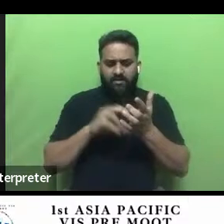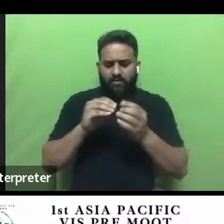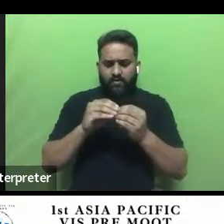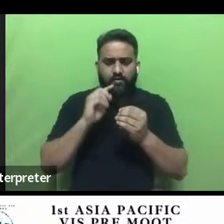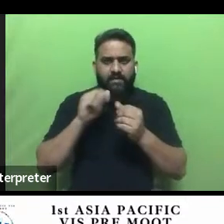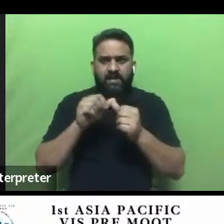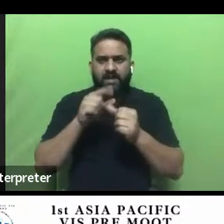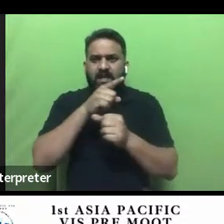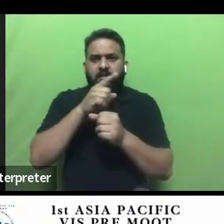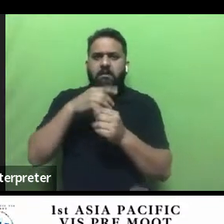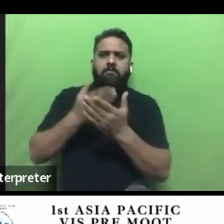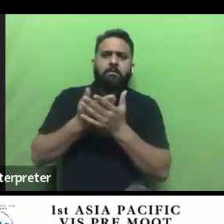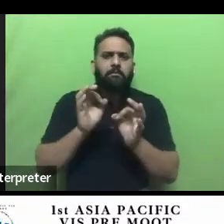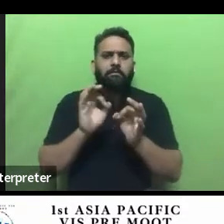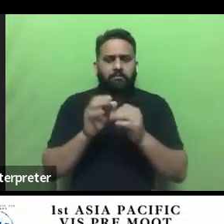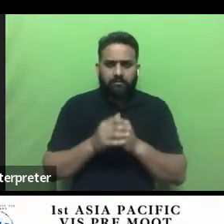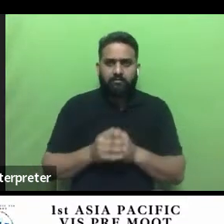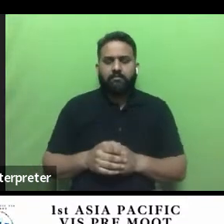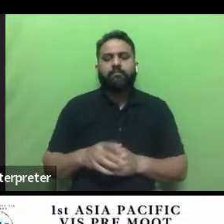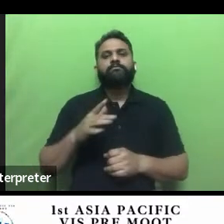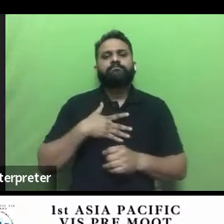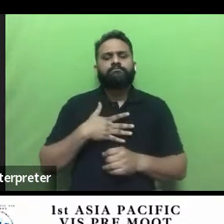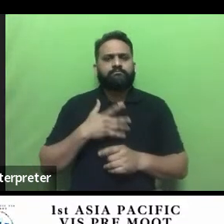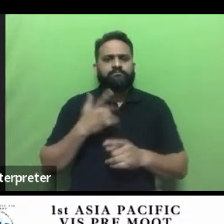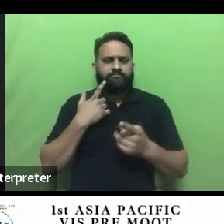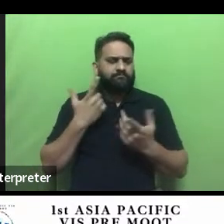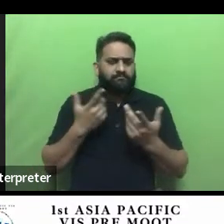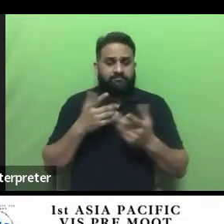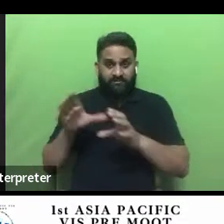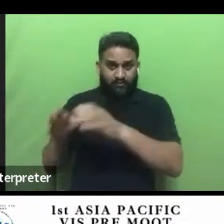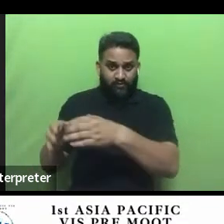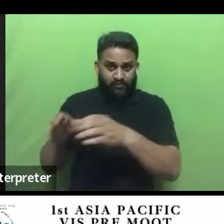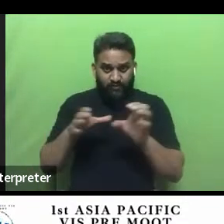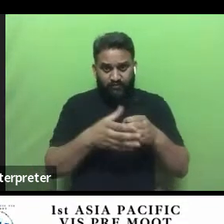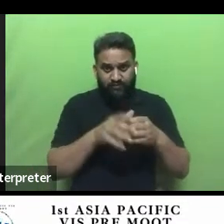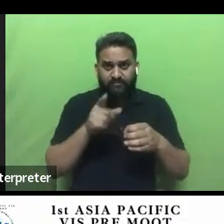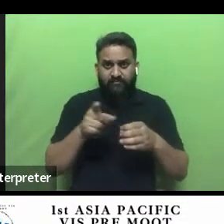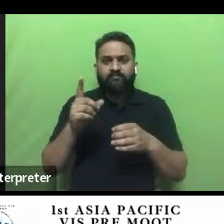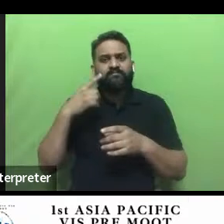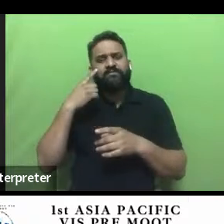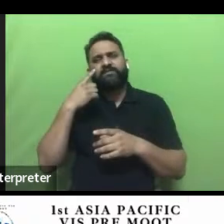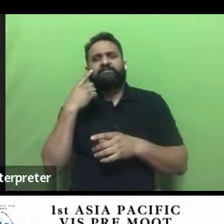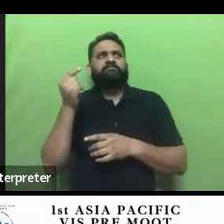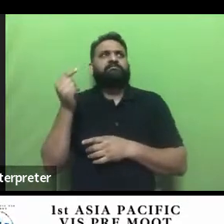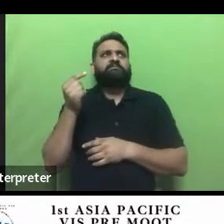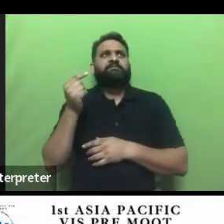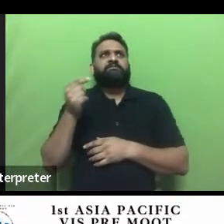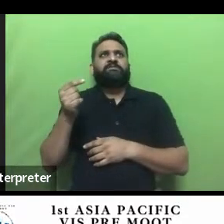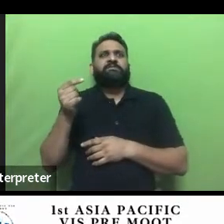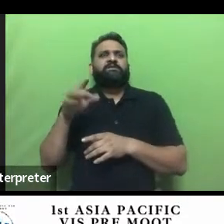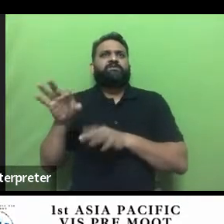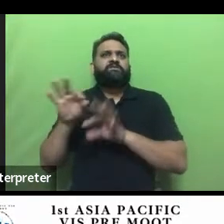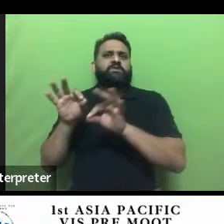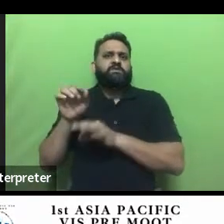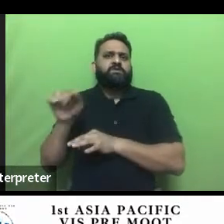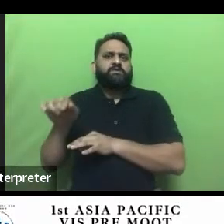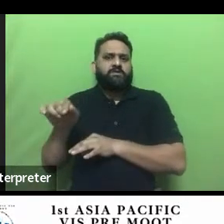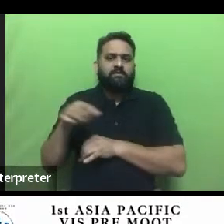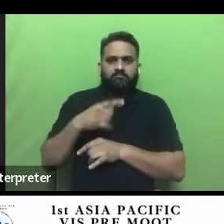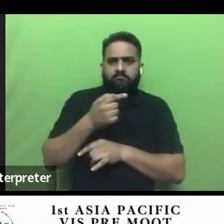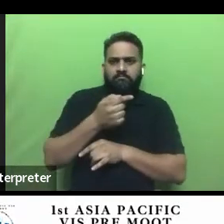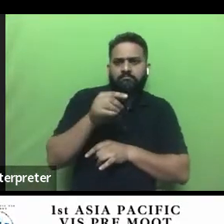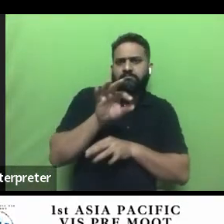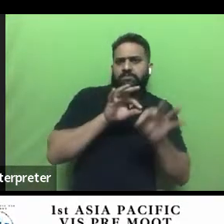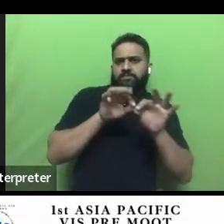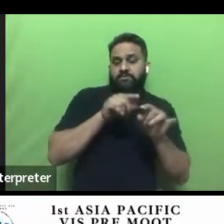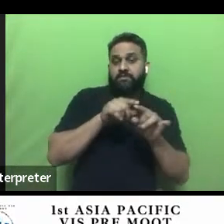arbitration agreement. We rely on the parties' implicit negative choice, which is that firstly, they did